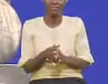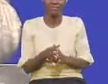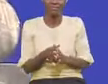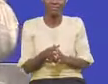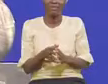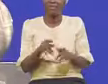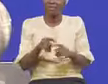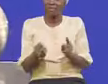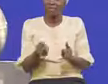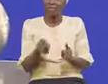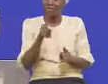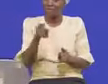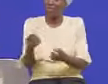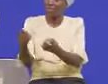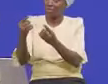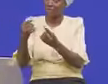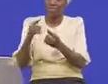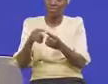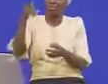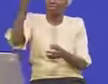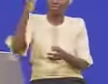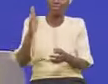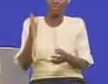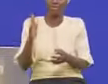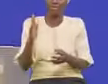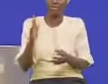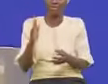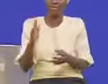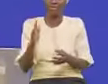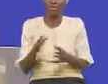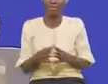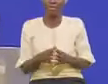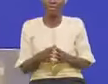yin ni ke chomi agbo vanu eva ma ugbo ya